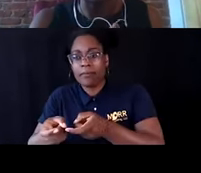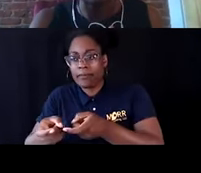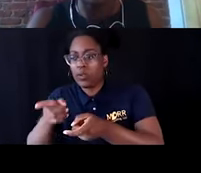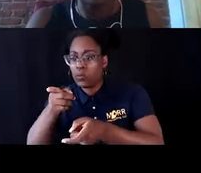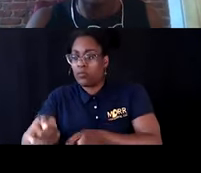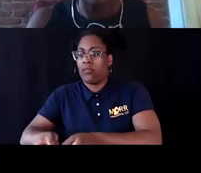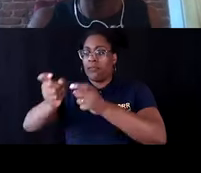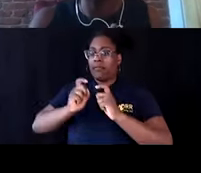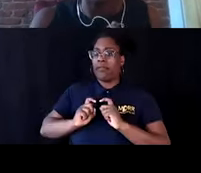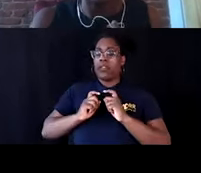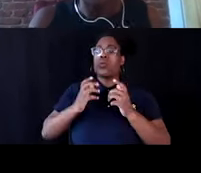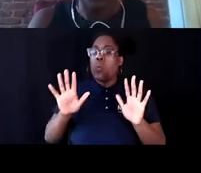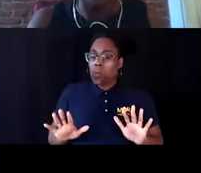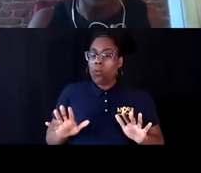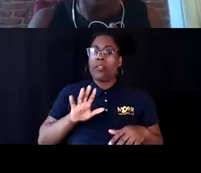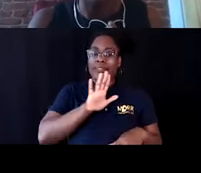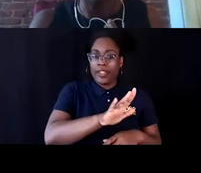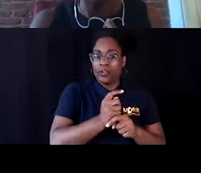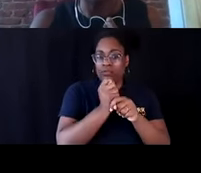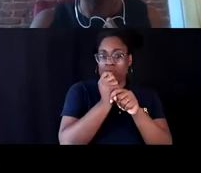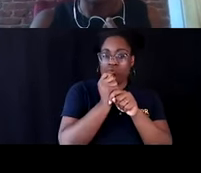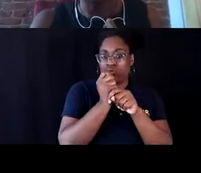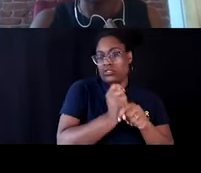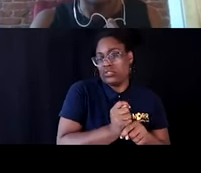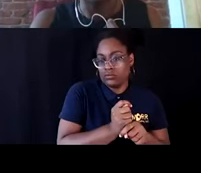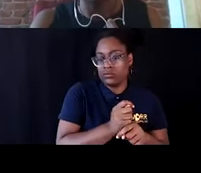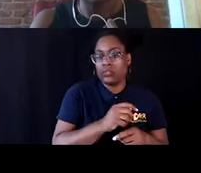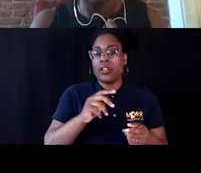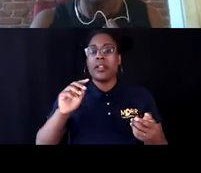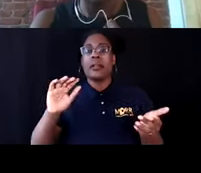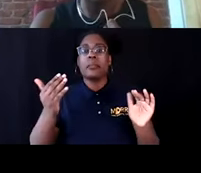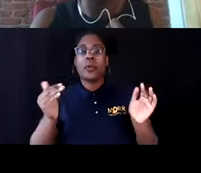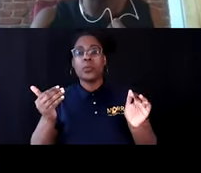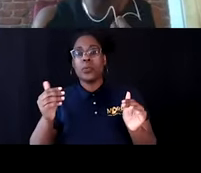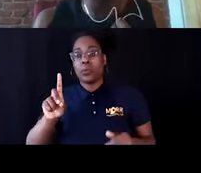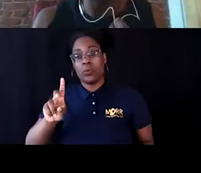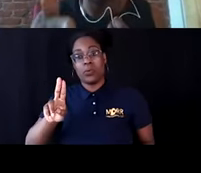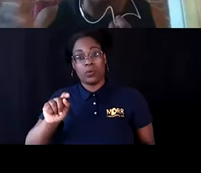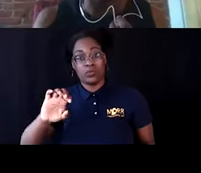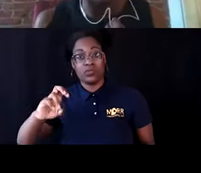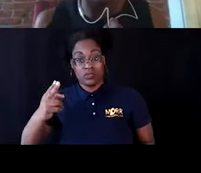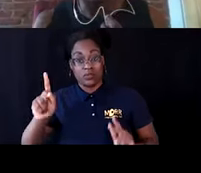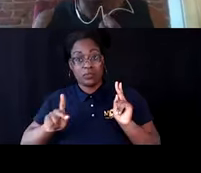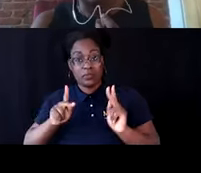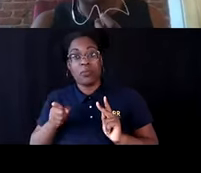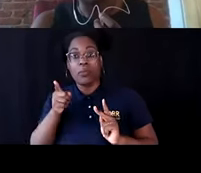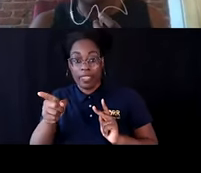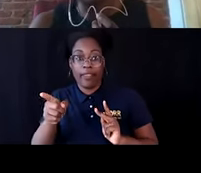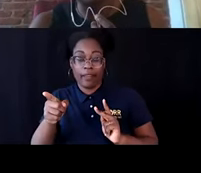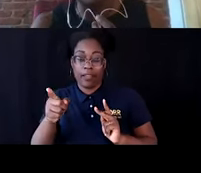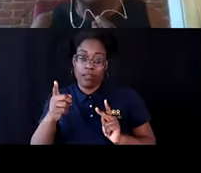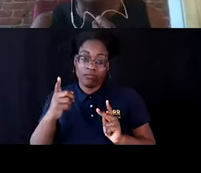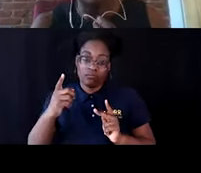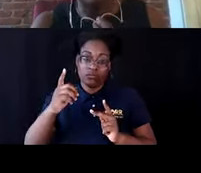say misunderstanding, I would say treachery on the part of the Dutch who got that land. And so we can see a map here.